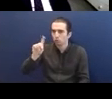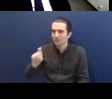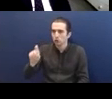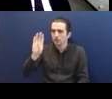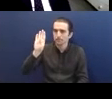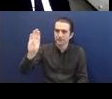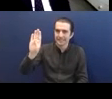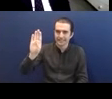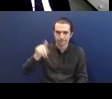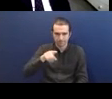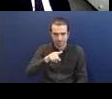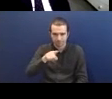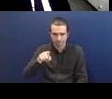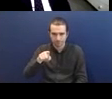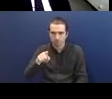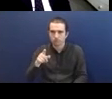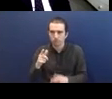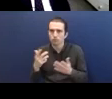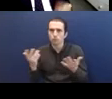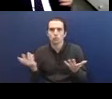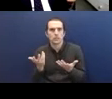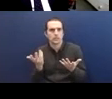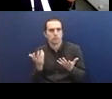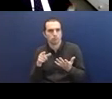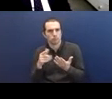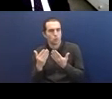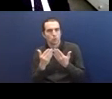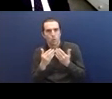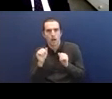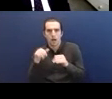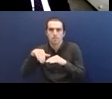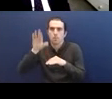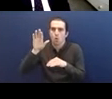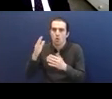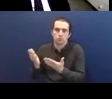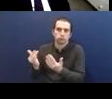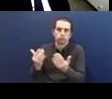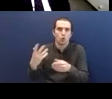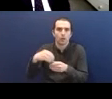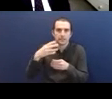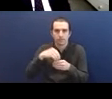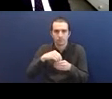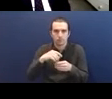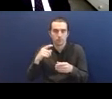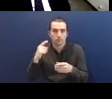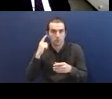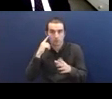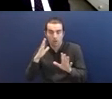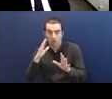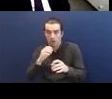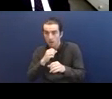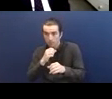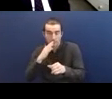could happen to make the Botway more inclusive? And we need to bear in mind that they're not in their permanent place at the moment. They're in